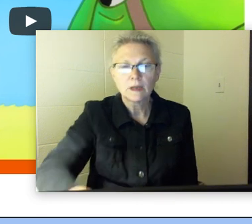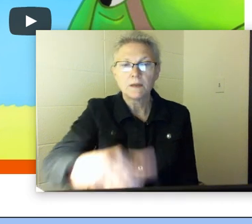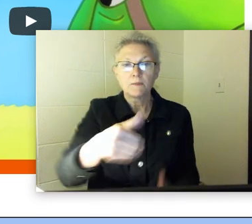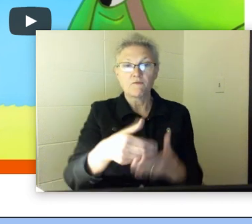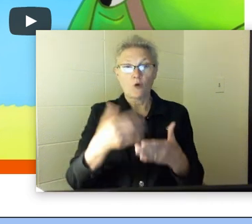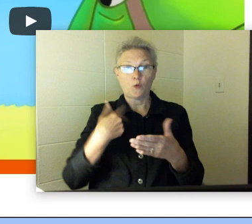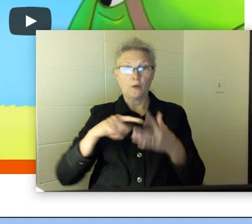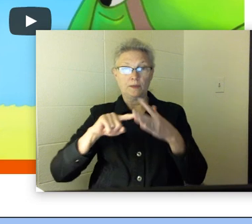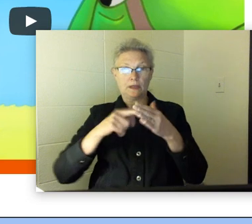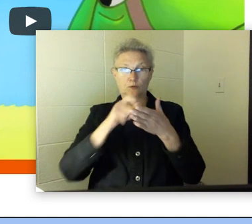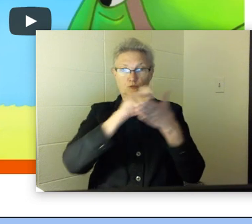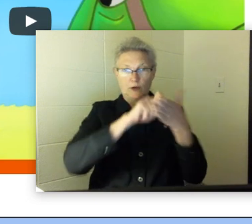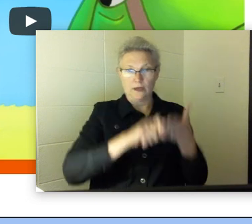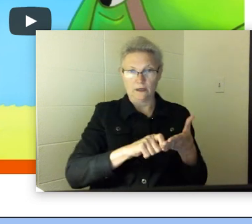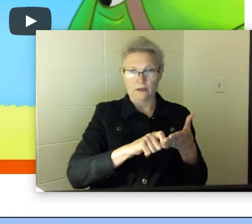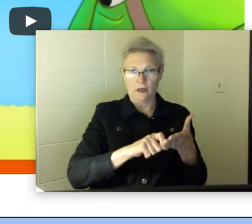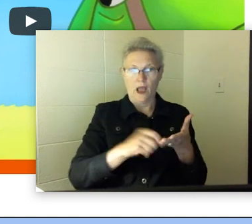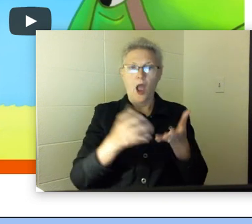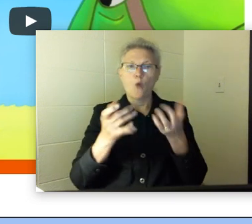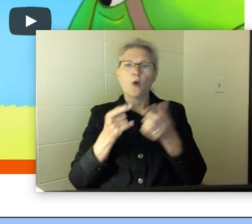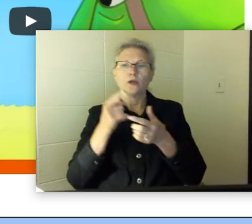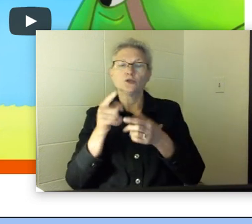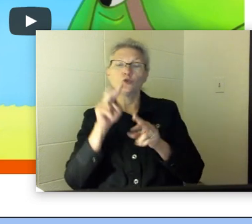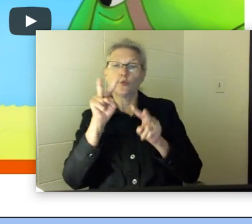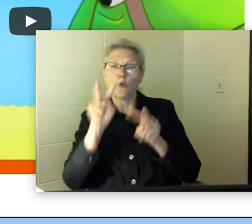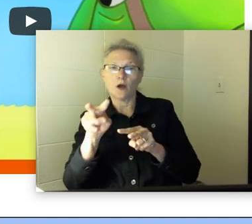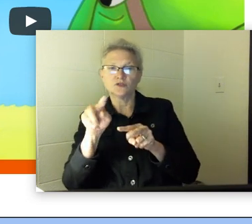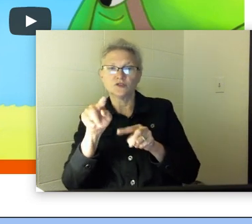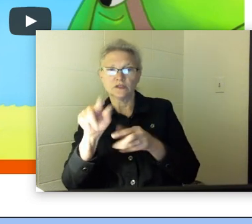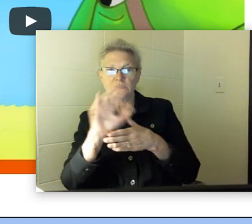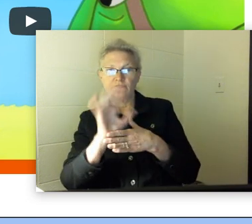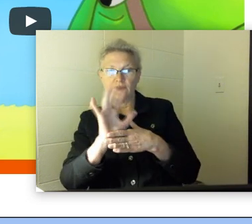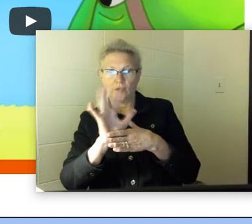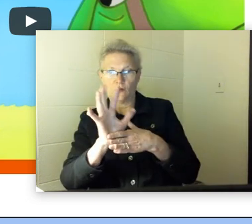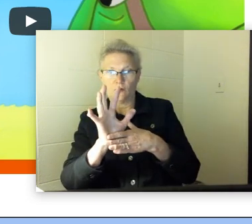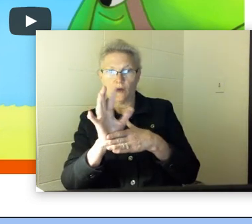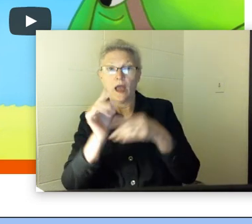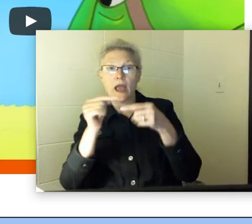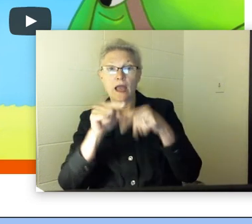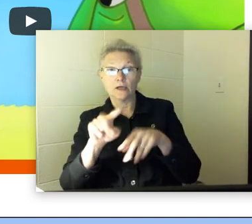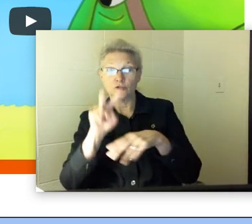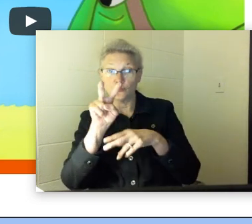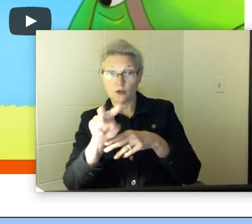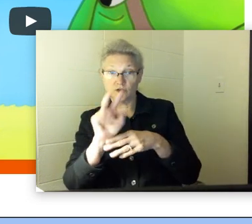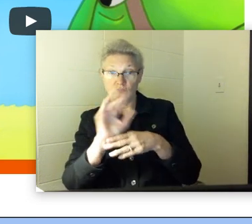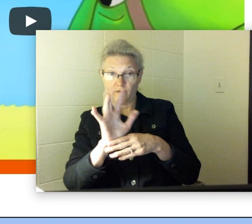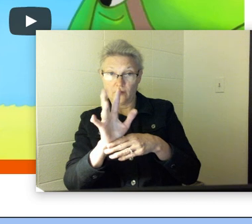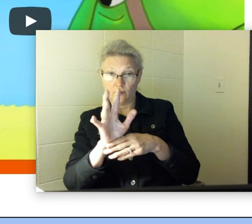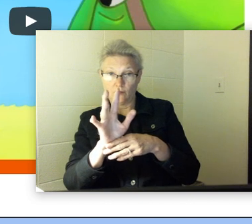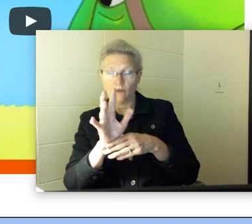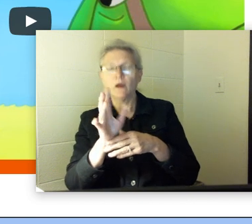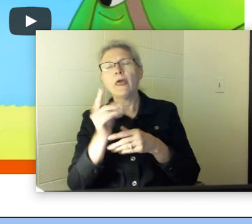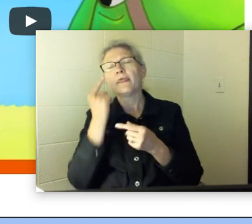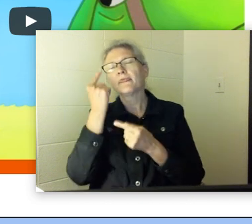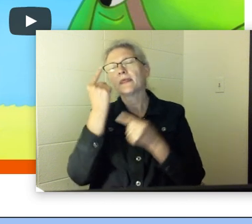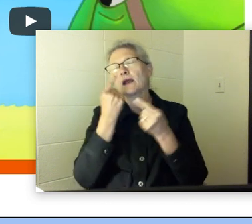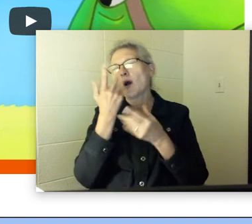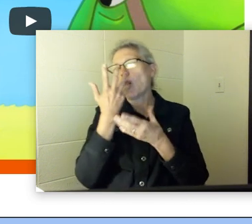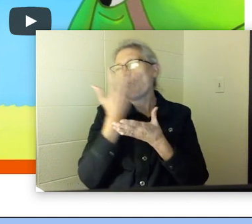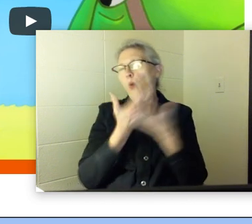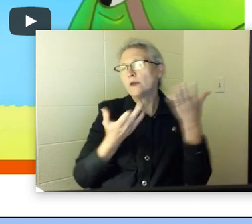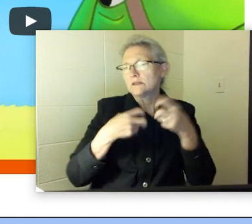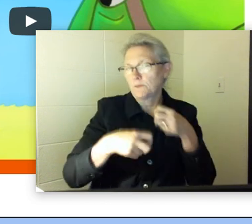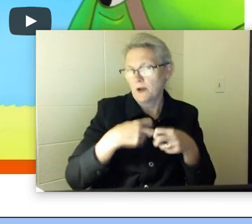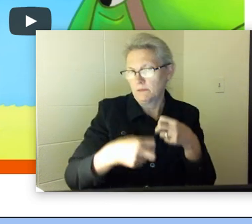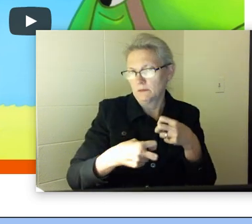Before we begin writing today, I would like you to watch the following video. As you watch it, I would like you to think, what was the problem,